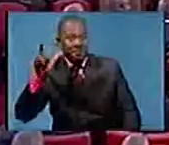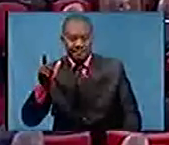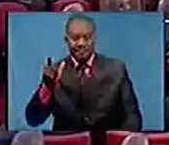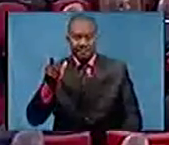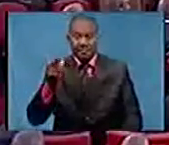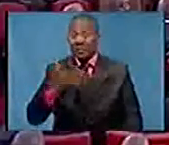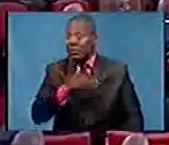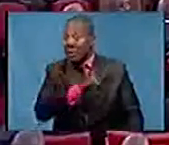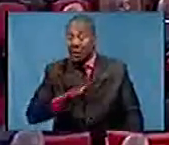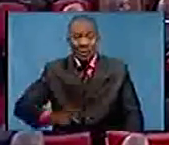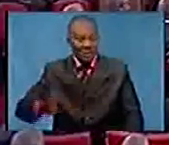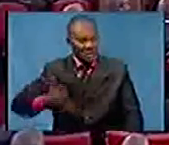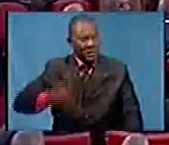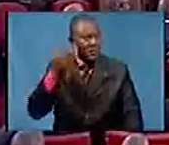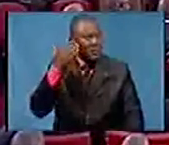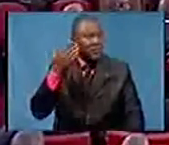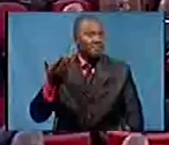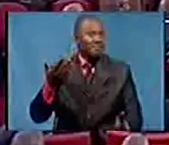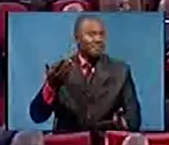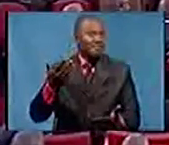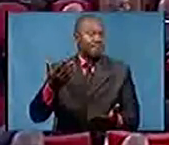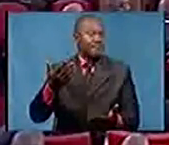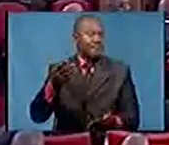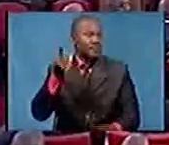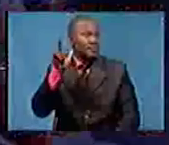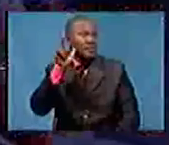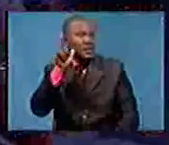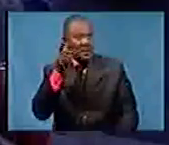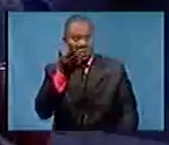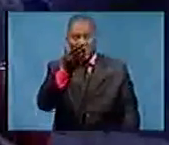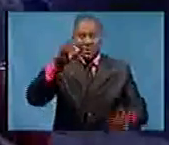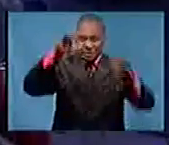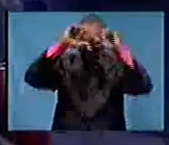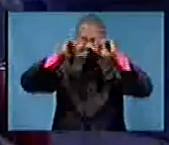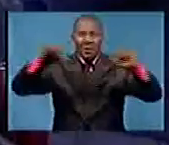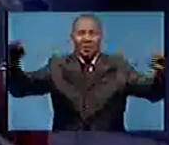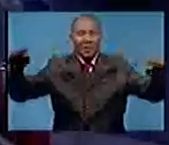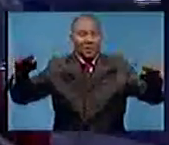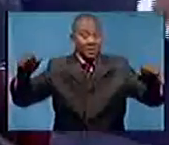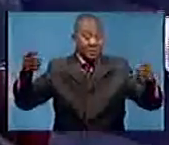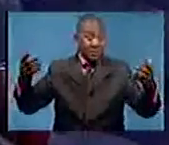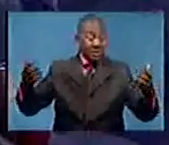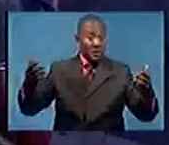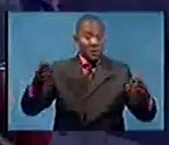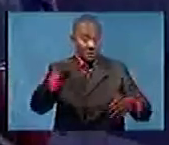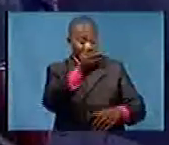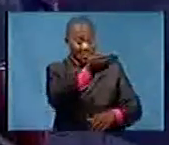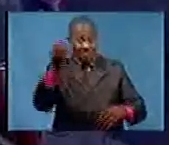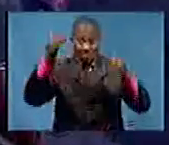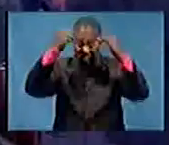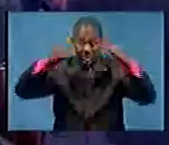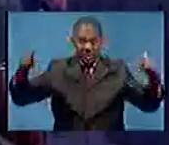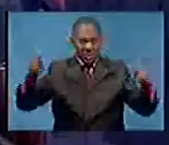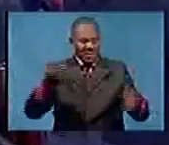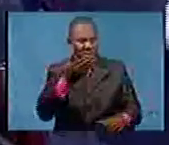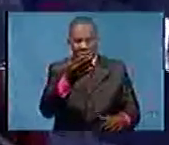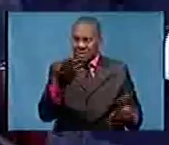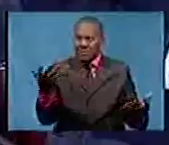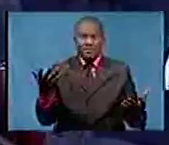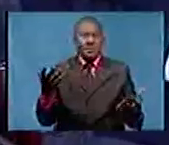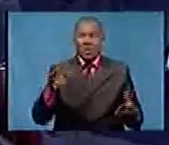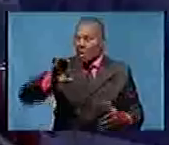cue. You will speak as the president of the bench. You are expressing the, you know, sentiments of all